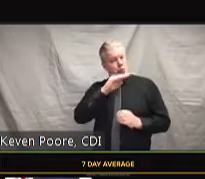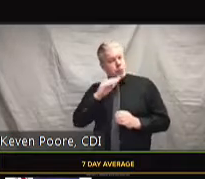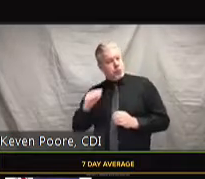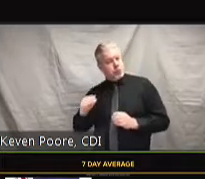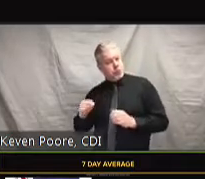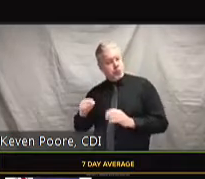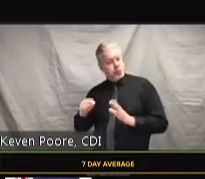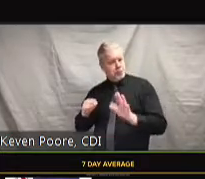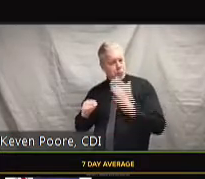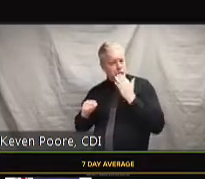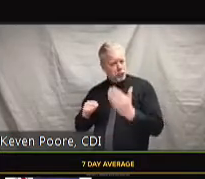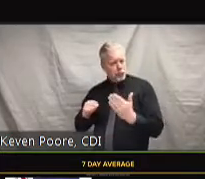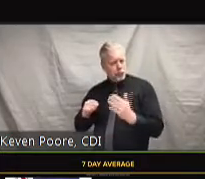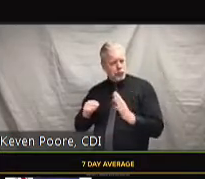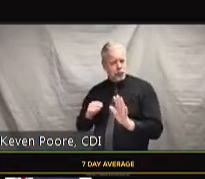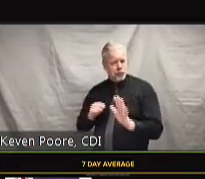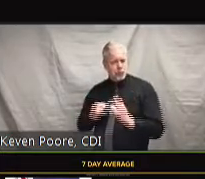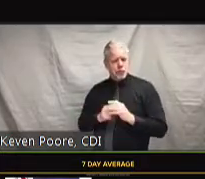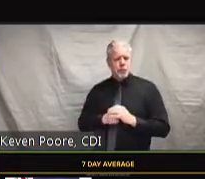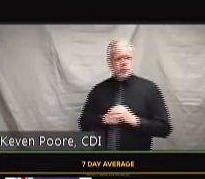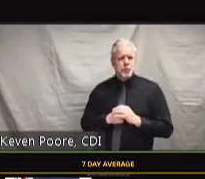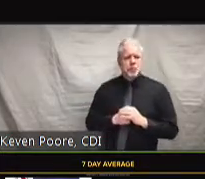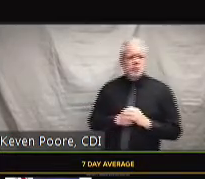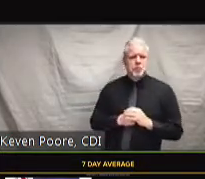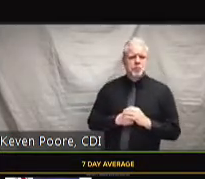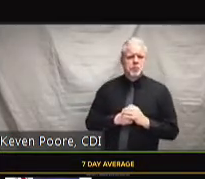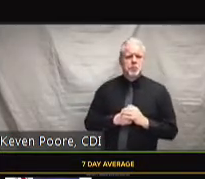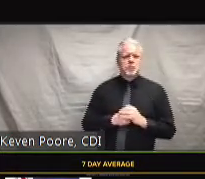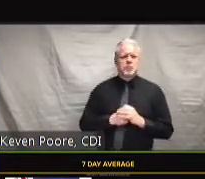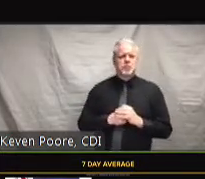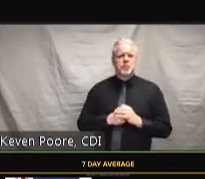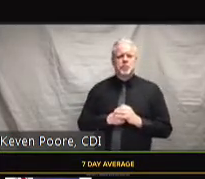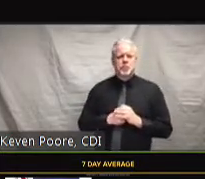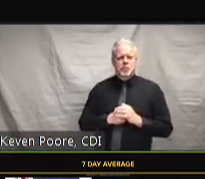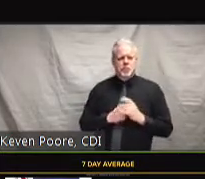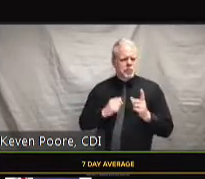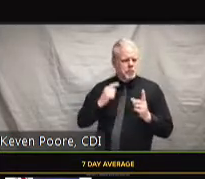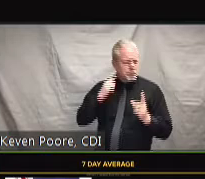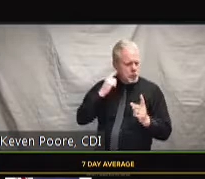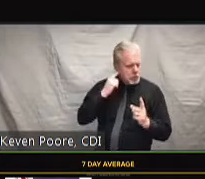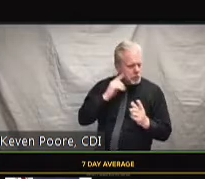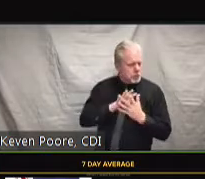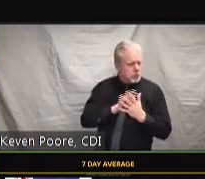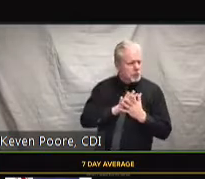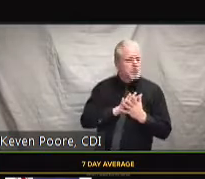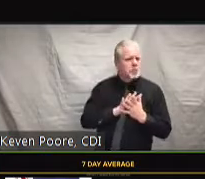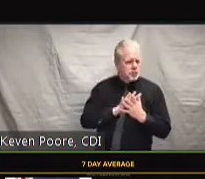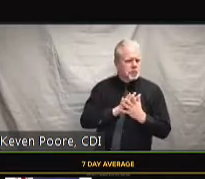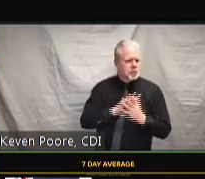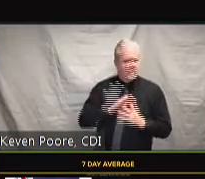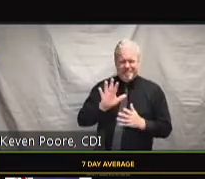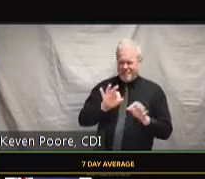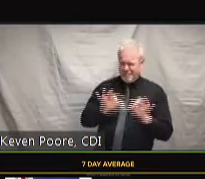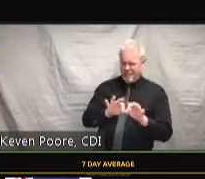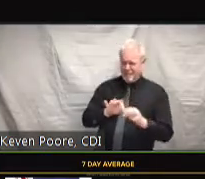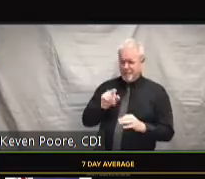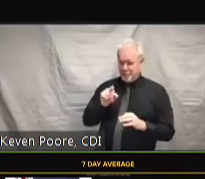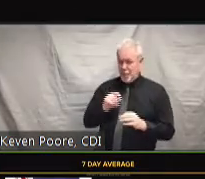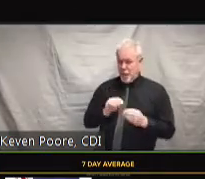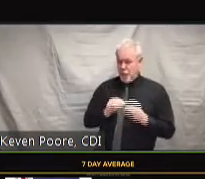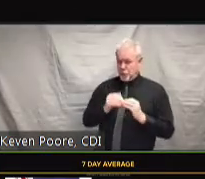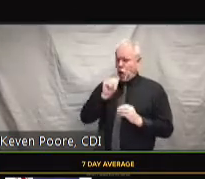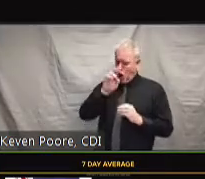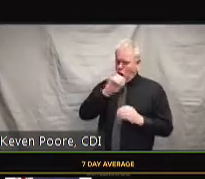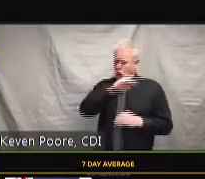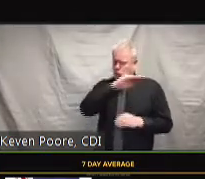we've seen too then is the steady decline, and this is also our 7-day average is lowest that it's been